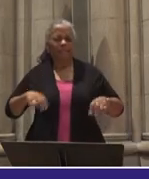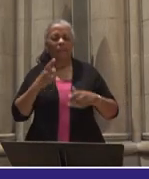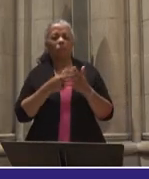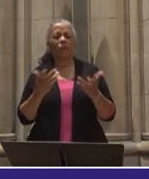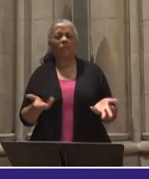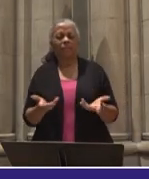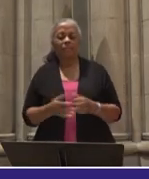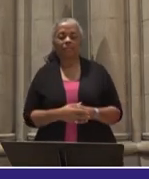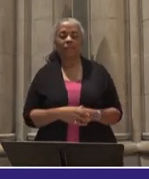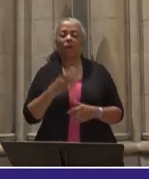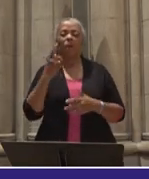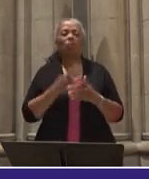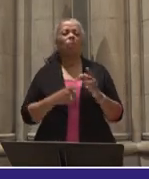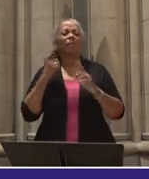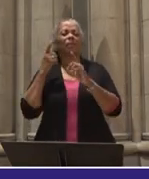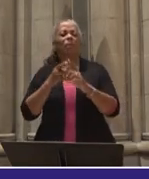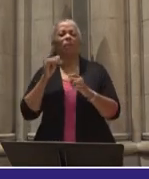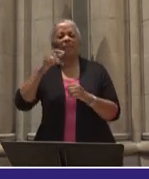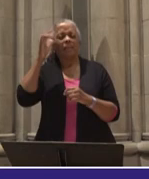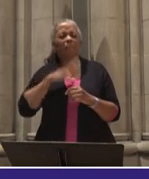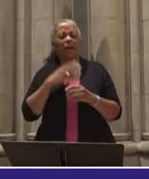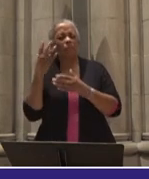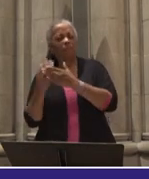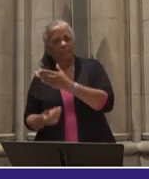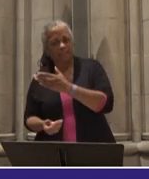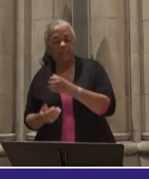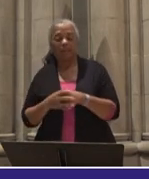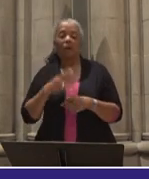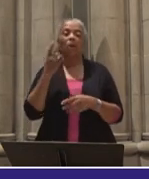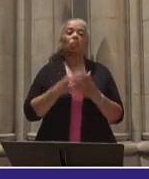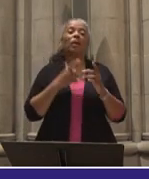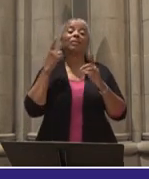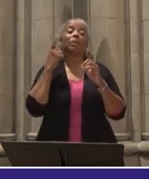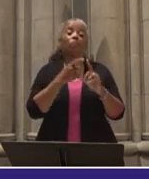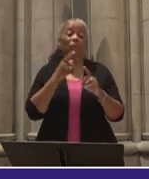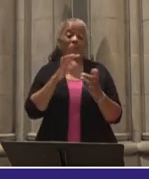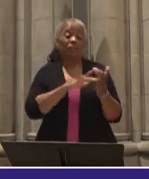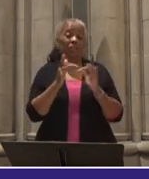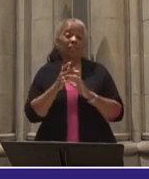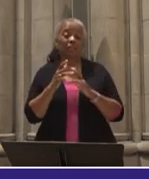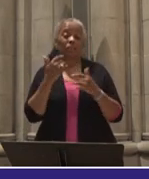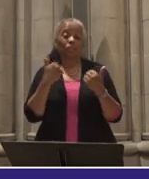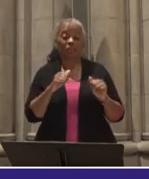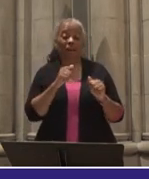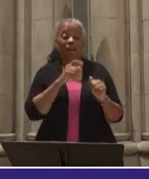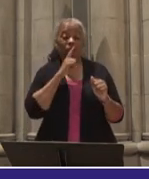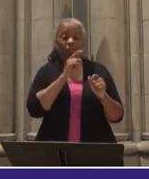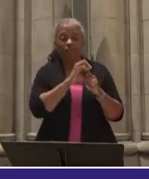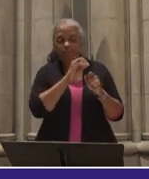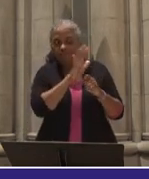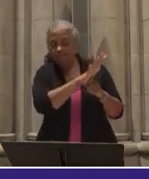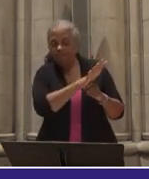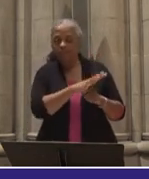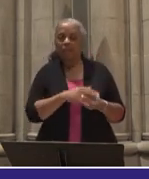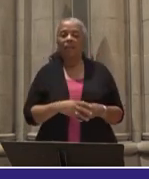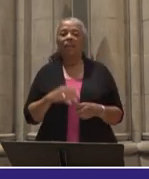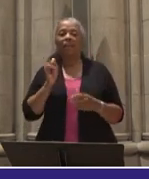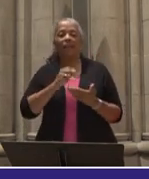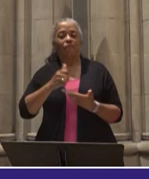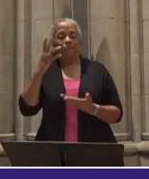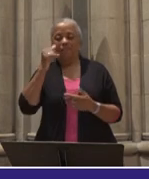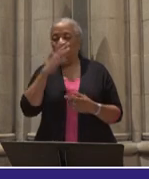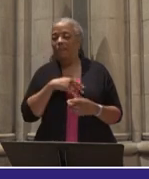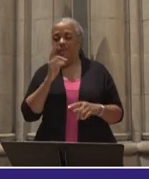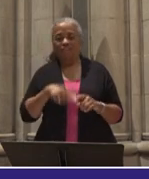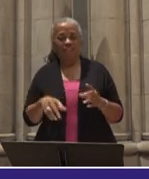the point that the man was missing, and what was the point Jesus was making that the clearly rich man could not